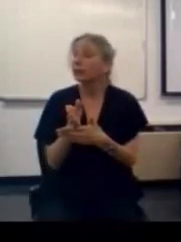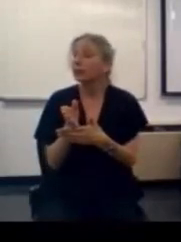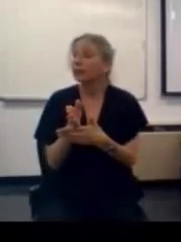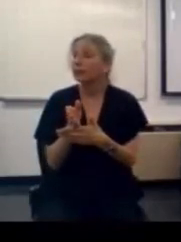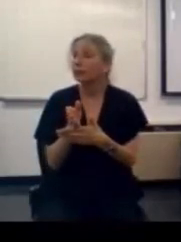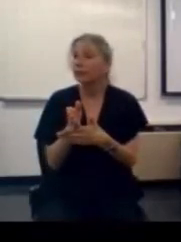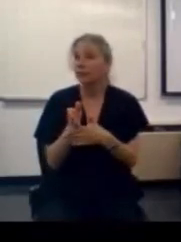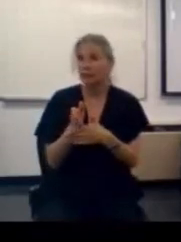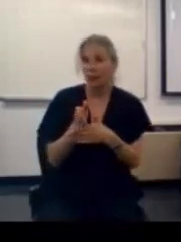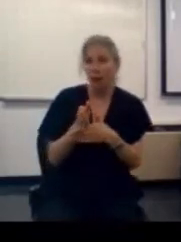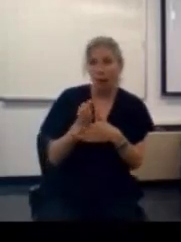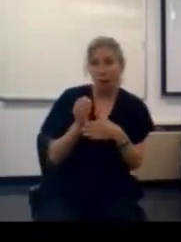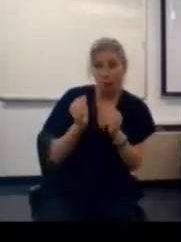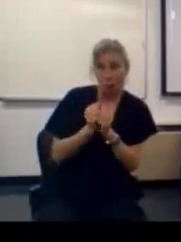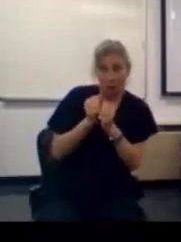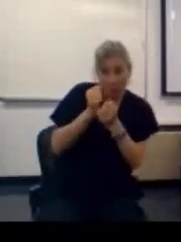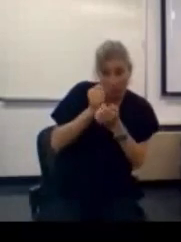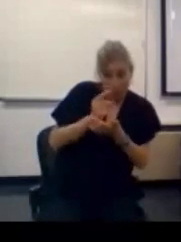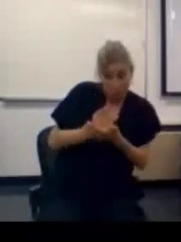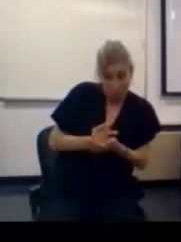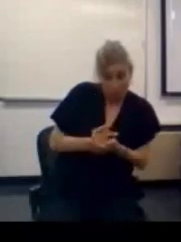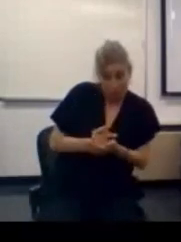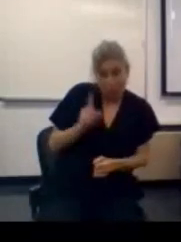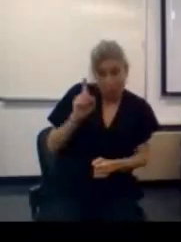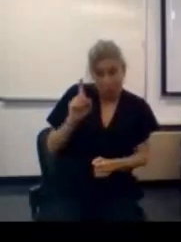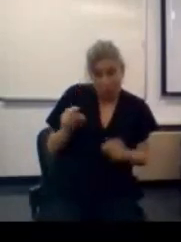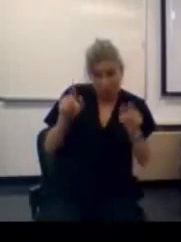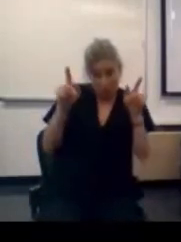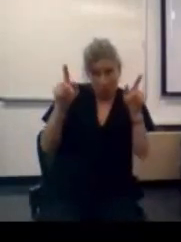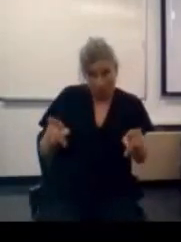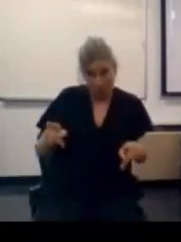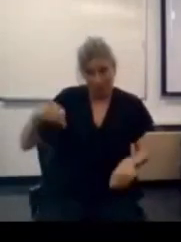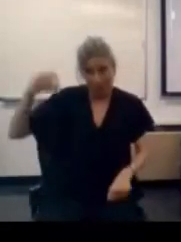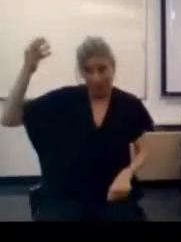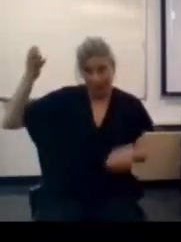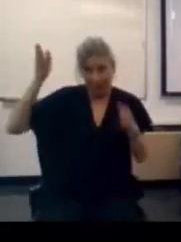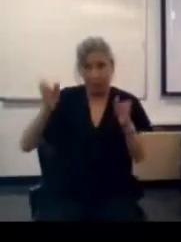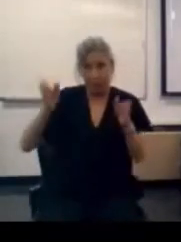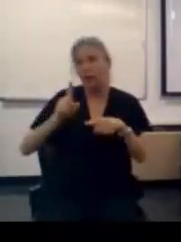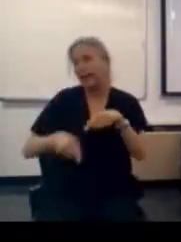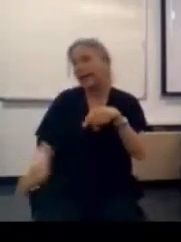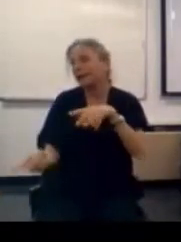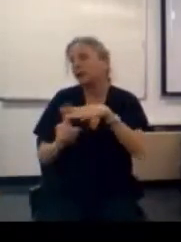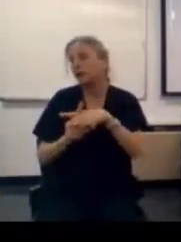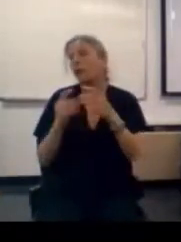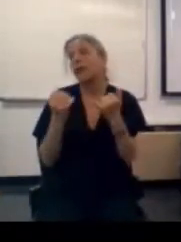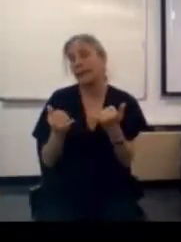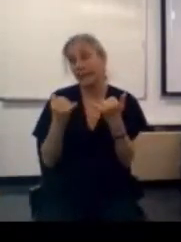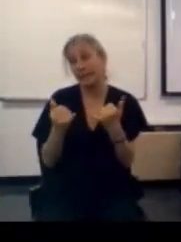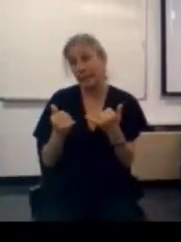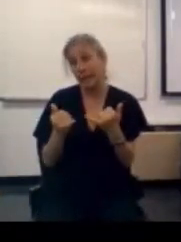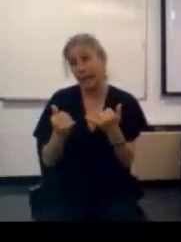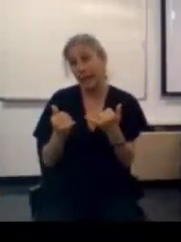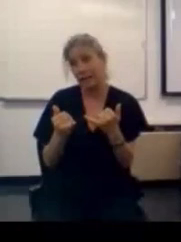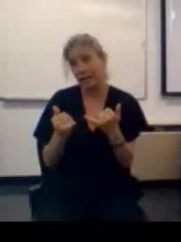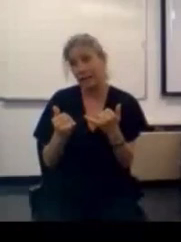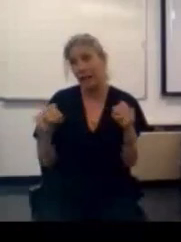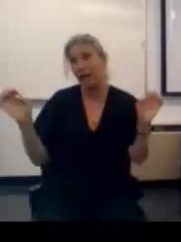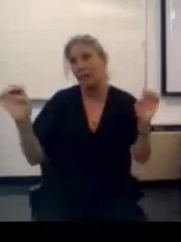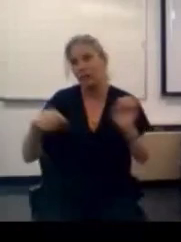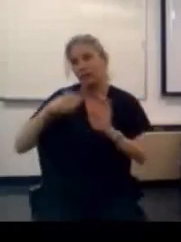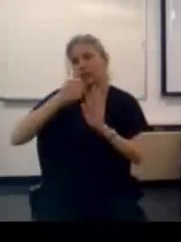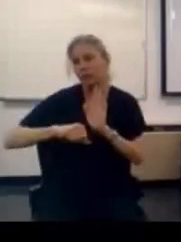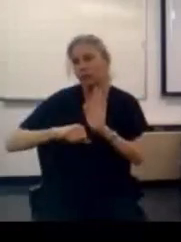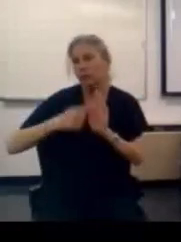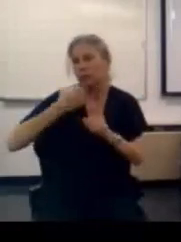share, with permission, that one of our facilitators is unable to join us today